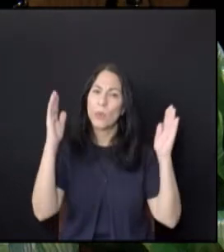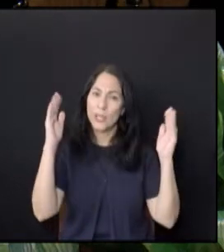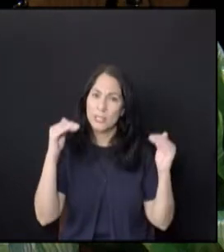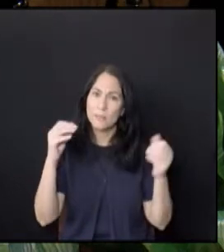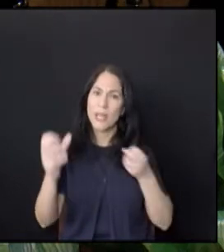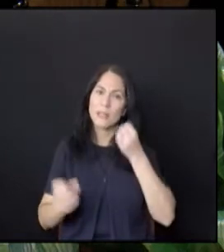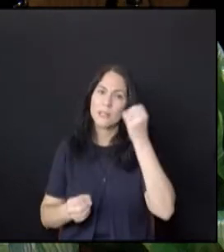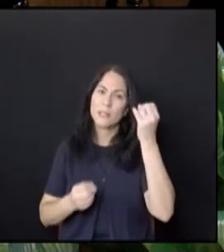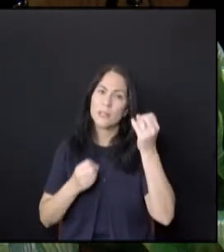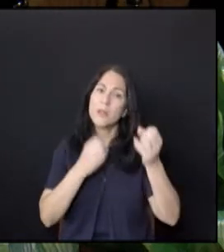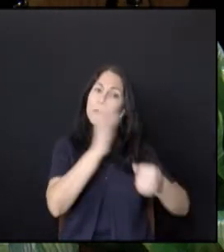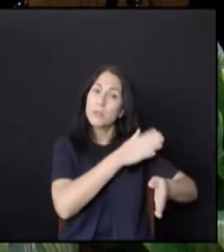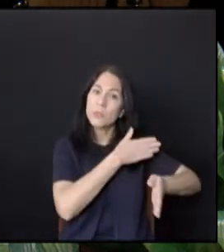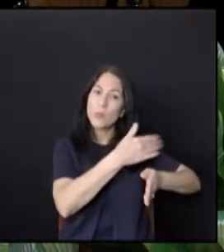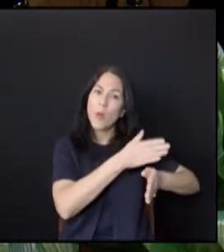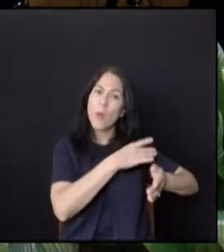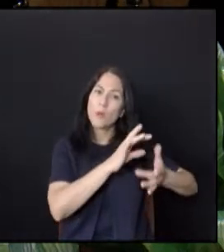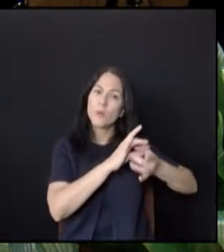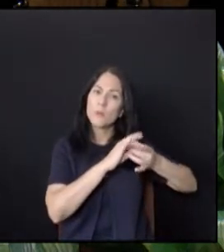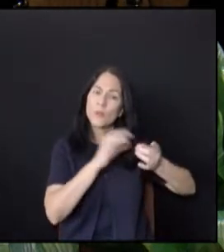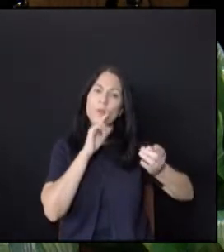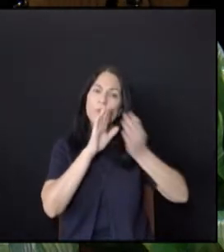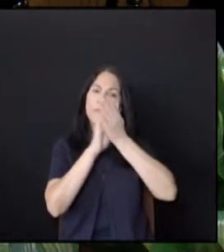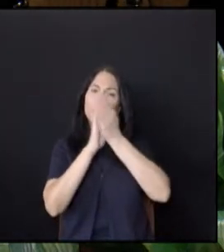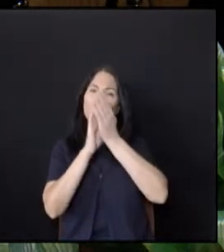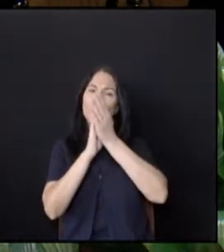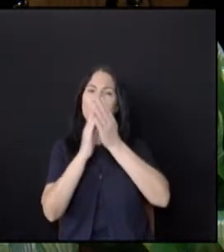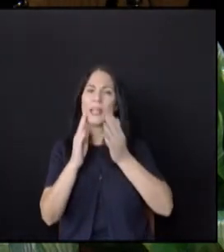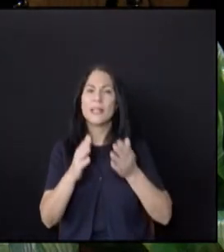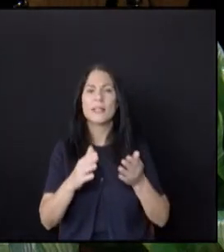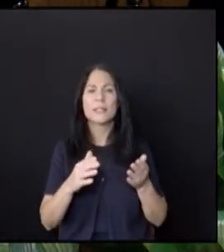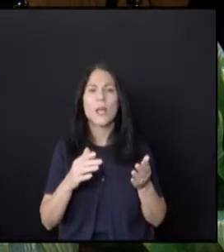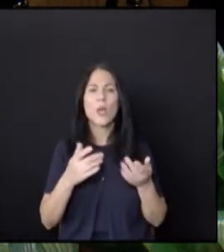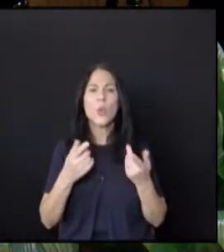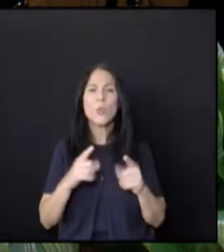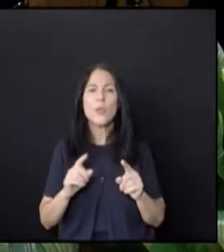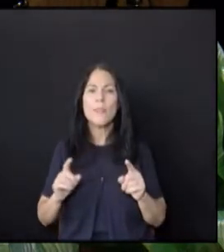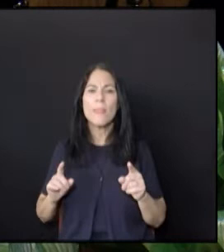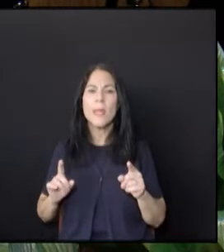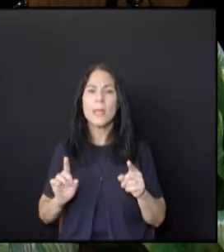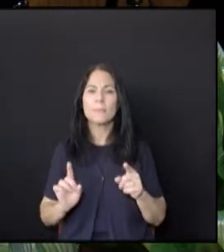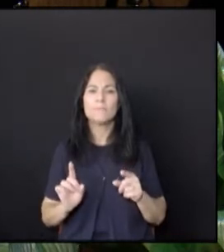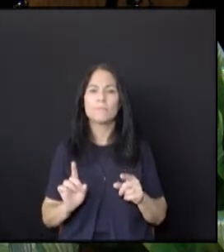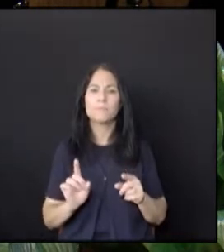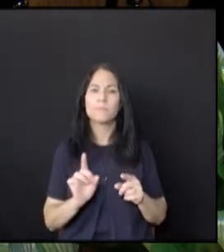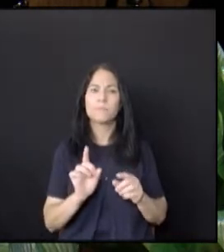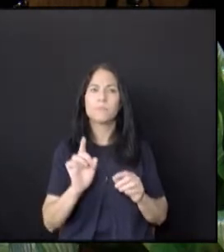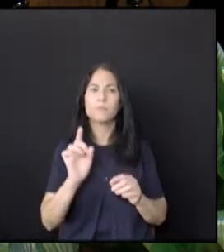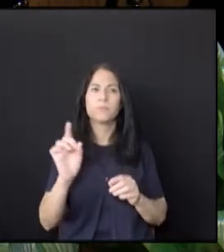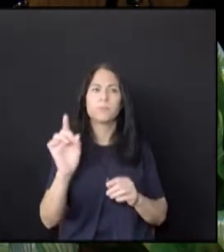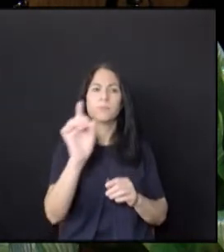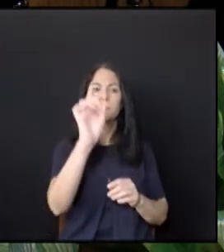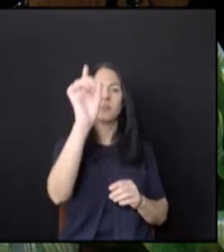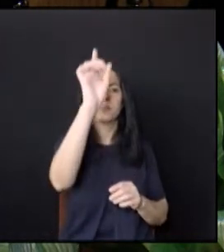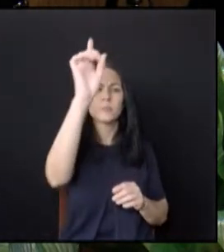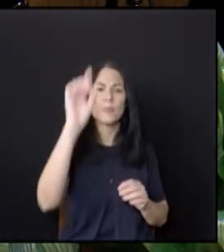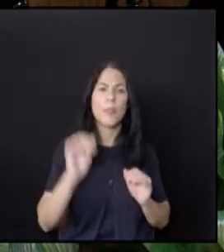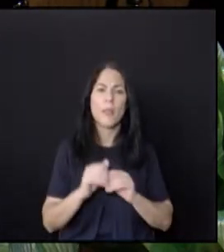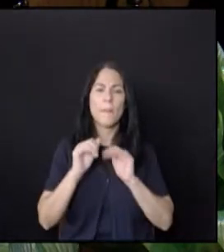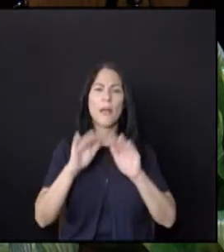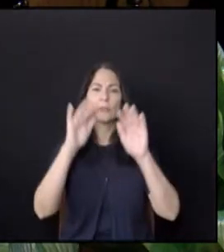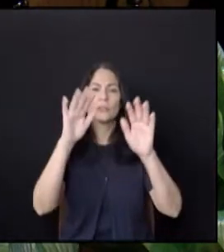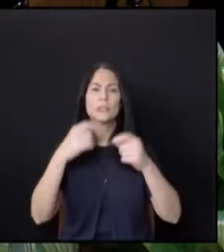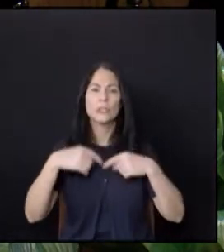by Jewish pilgrims and worshipers as they ascended the mount in Jerusalem, surrounding all of the annual festivals, especially